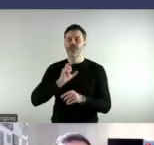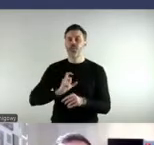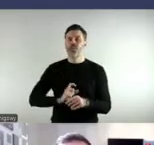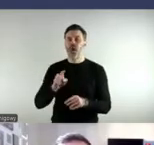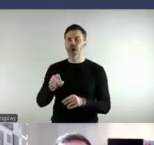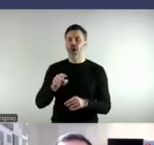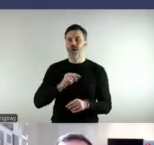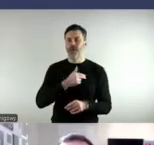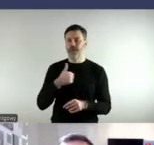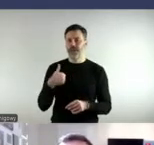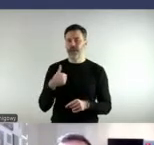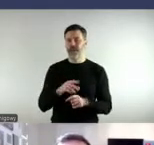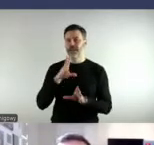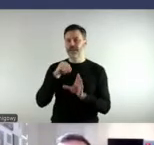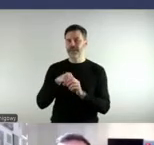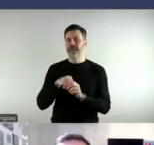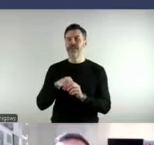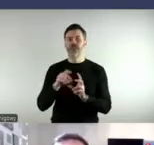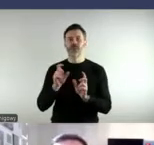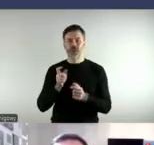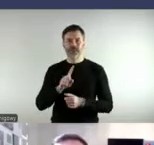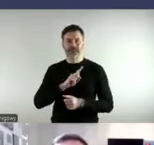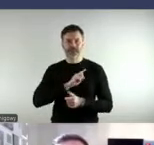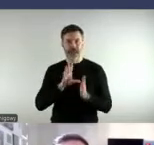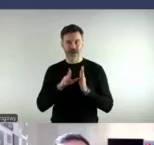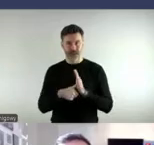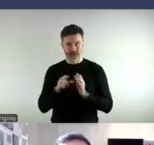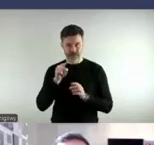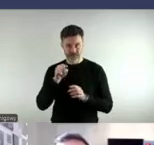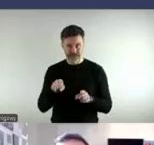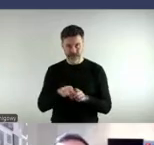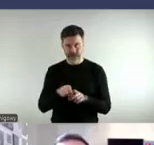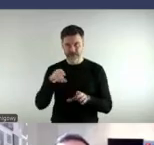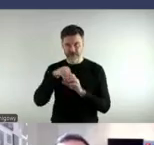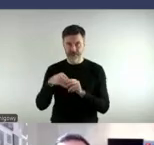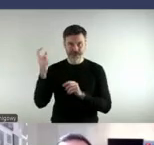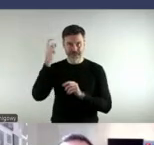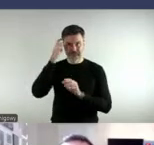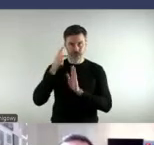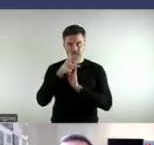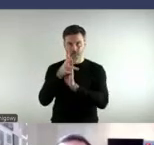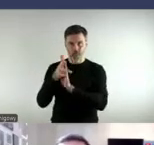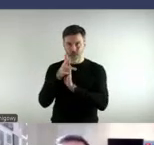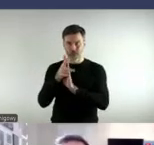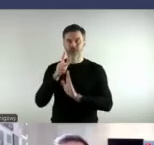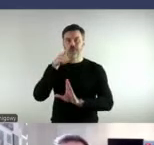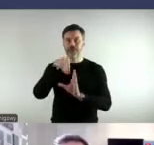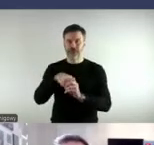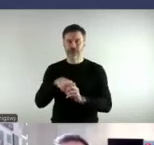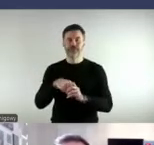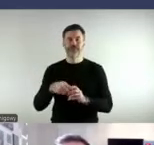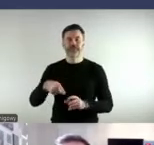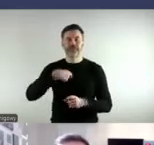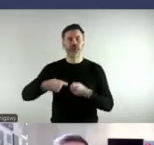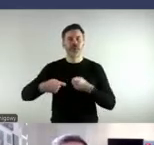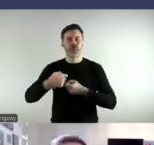naszej ex-voivodeship Straży Miejskiej, headquarters, które also of znajduje się our centrum monitoringu. municipal police. We have a monitoring Nasza center, współpraca z and policją our